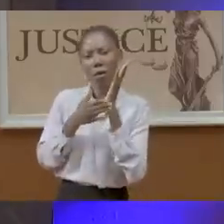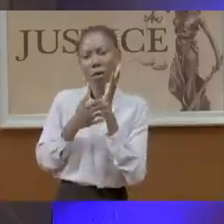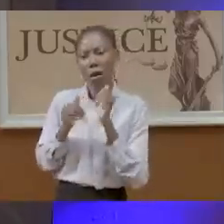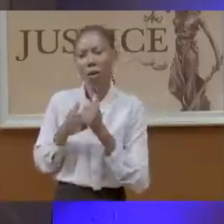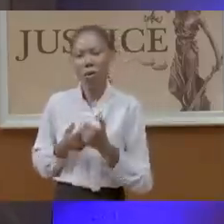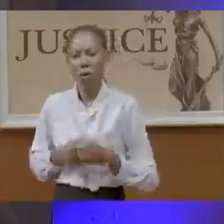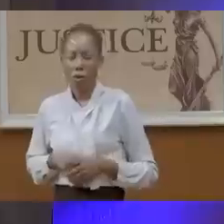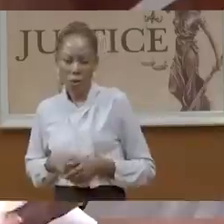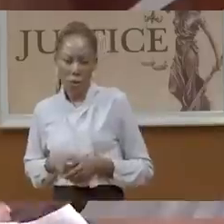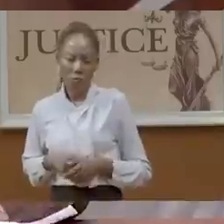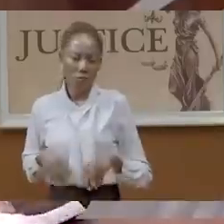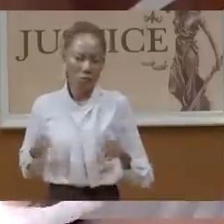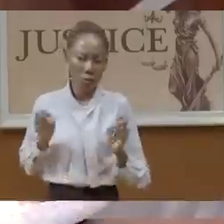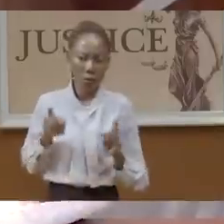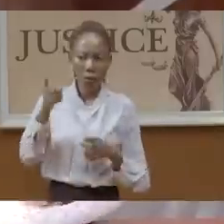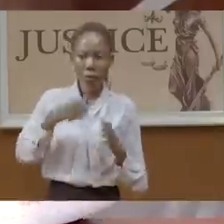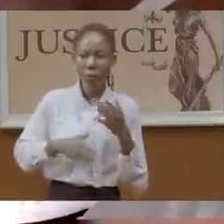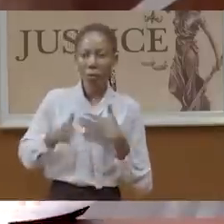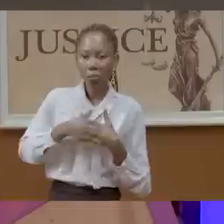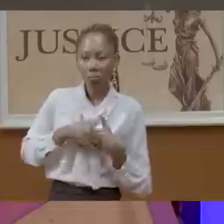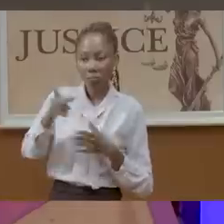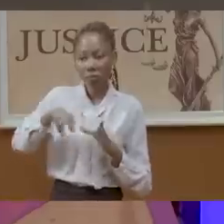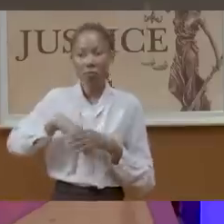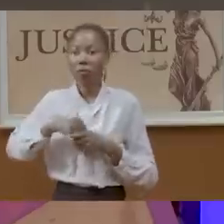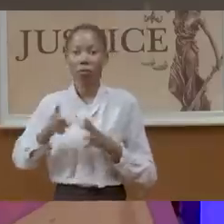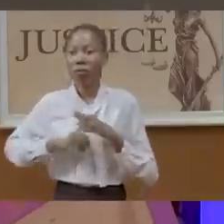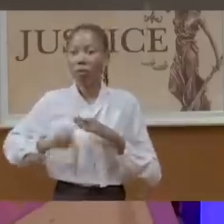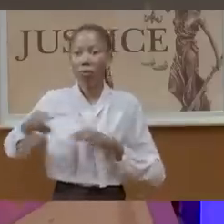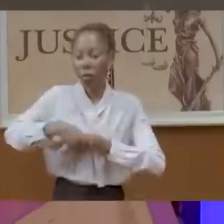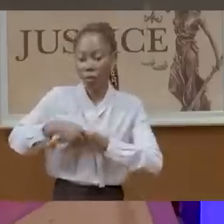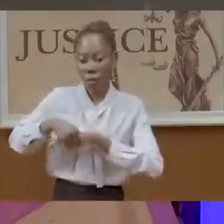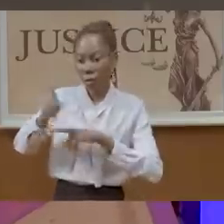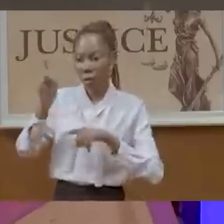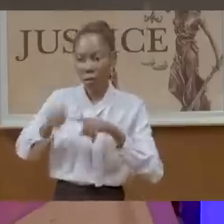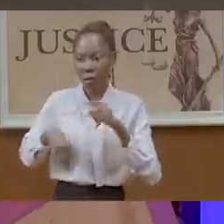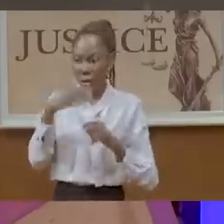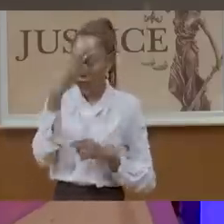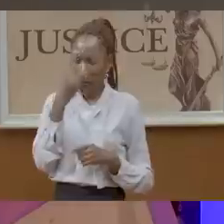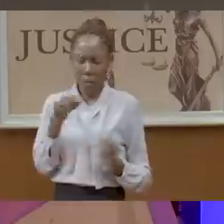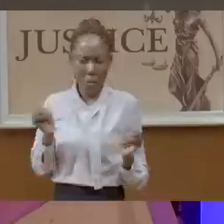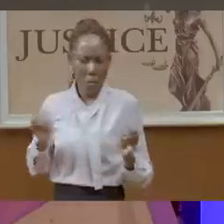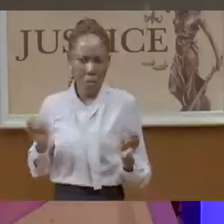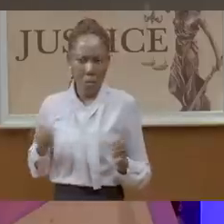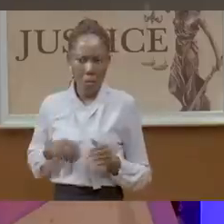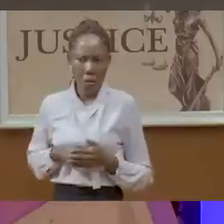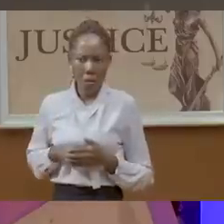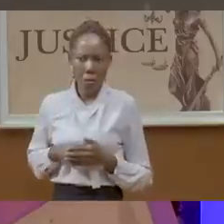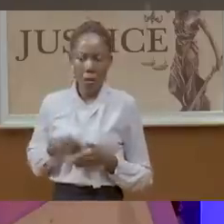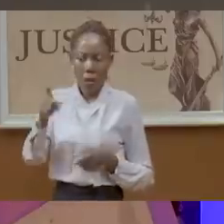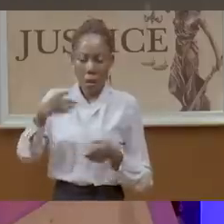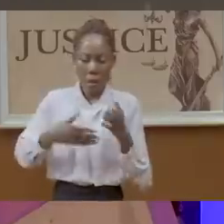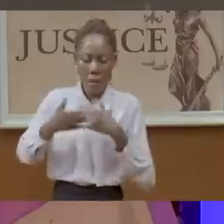still came back. I wanted to come and pick some things. I ran after 10. And he didn't even say anything, himself and the